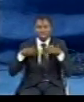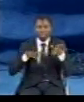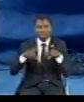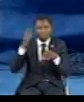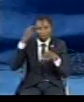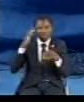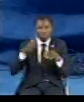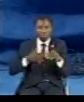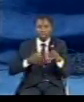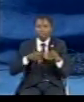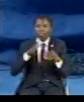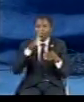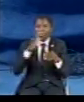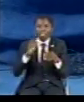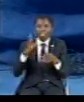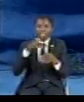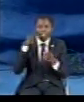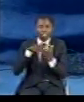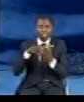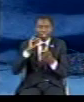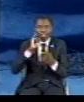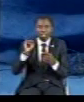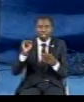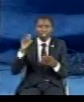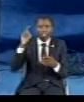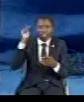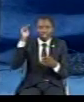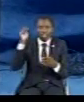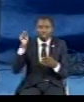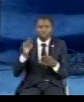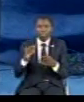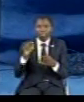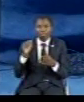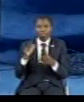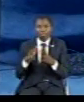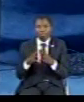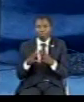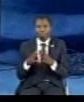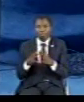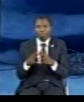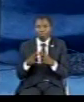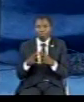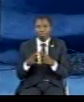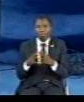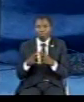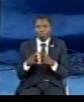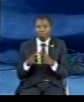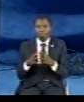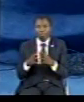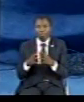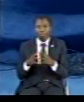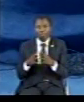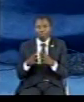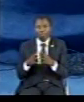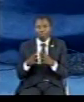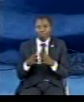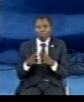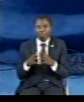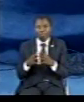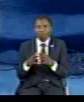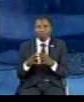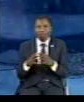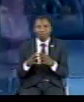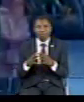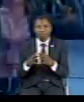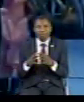giving to God. God bless you, man. She was raised up your hand. It's okay. I thank you. Praise God!